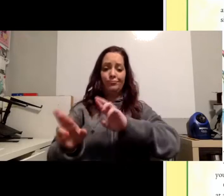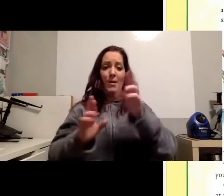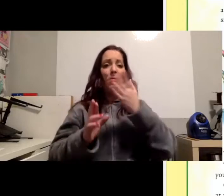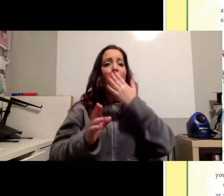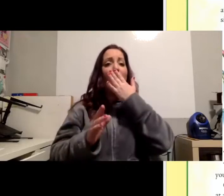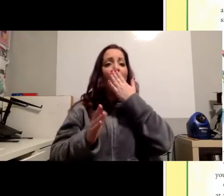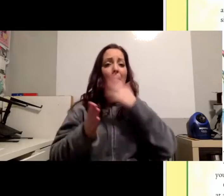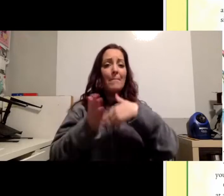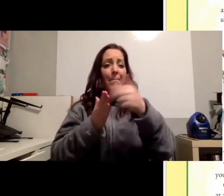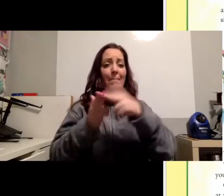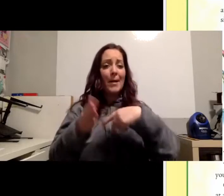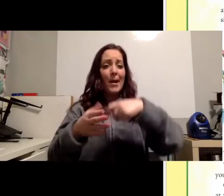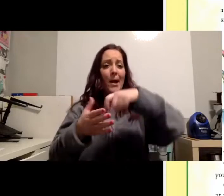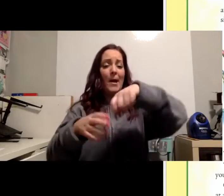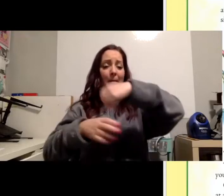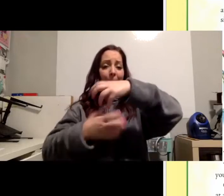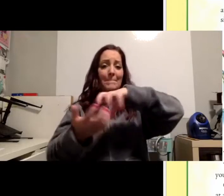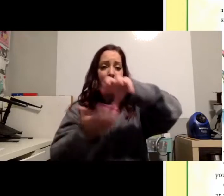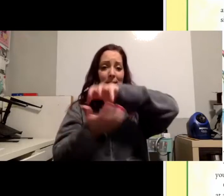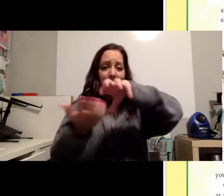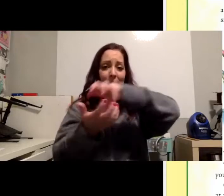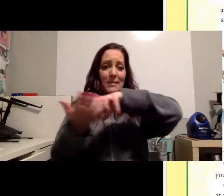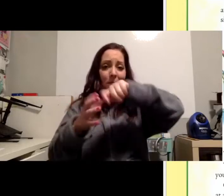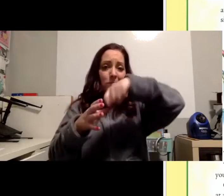He mixed colors.